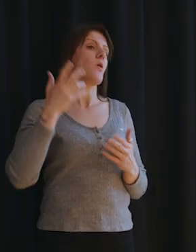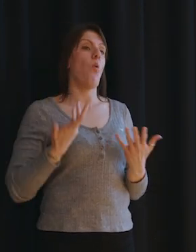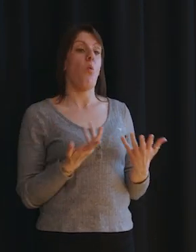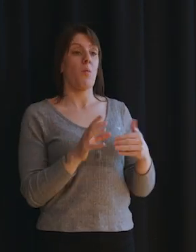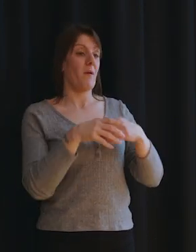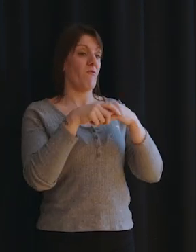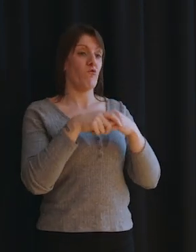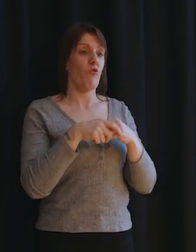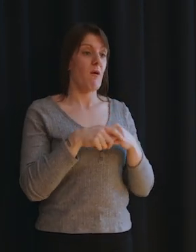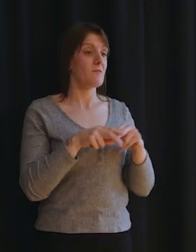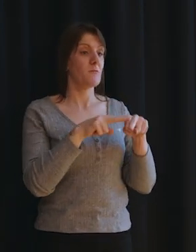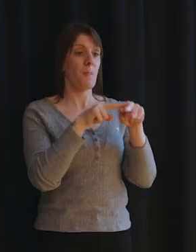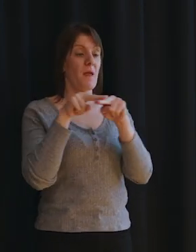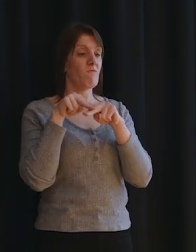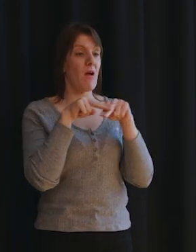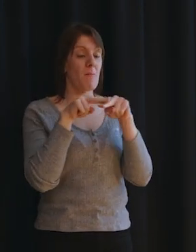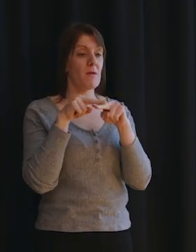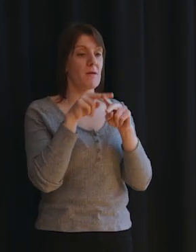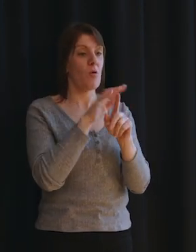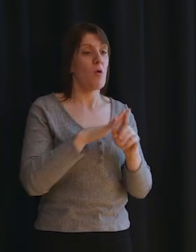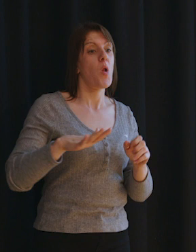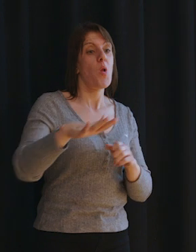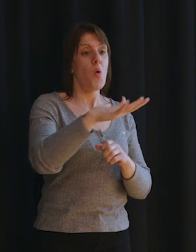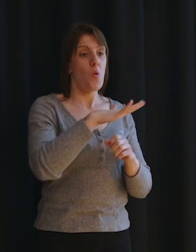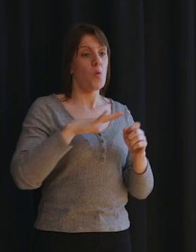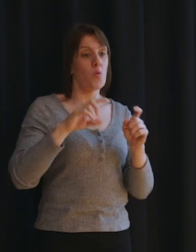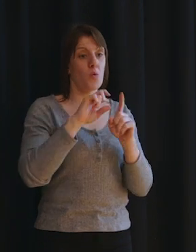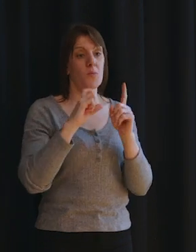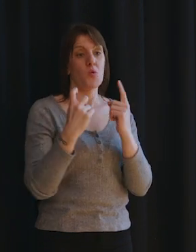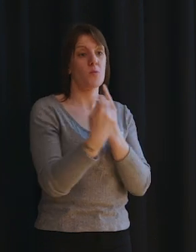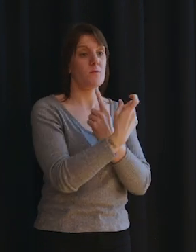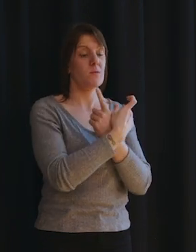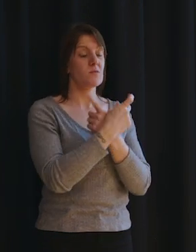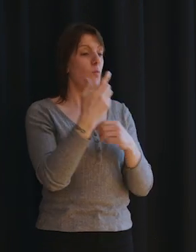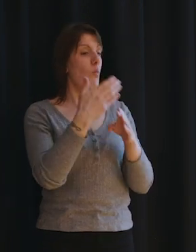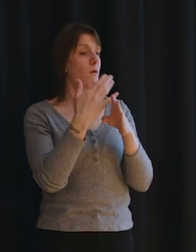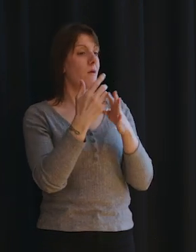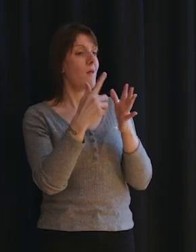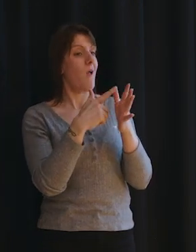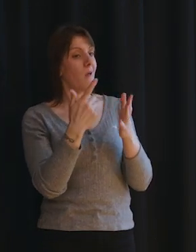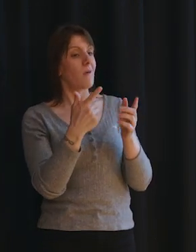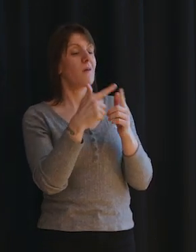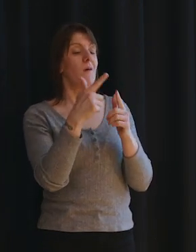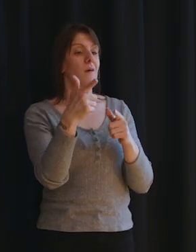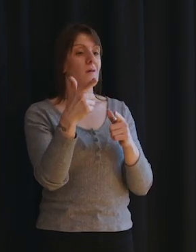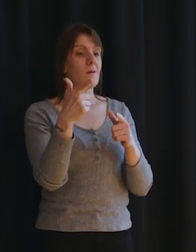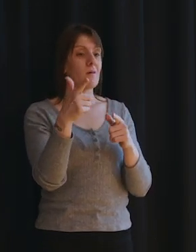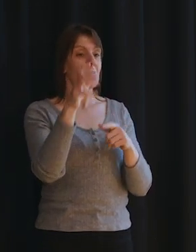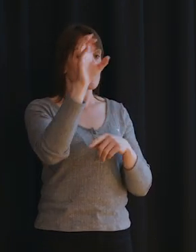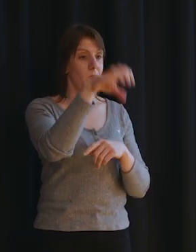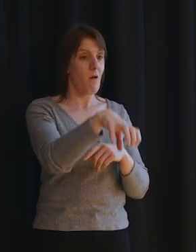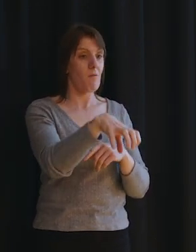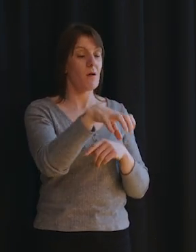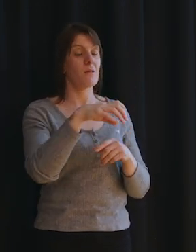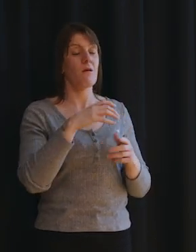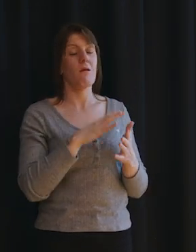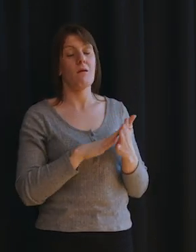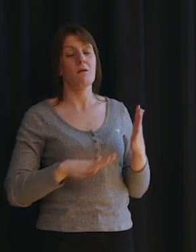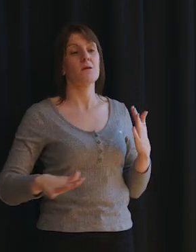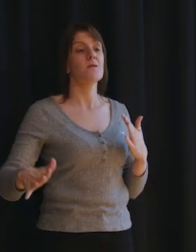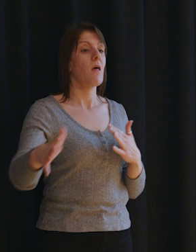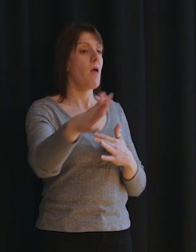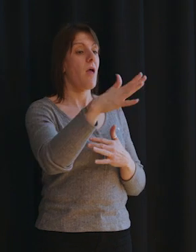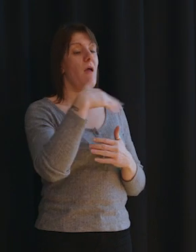family member, local communities, working in A&E departments. We see it, every day, and it surrounds us every day,